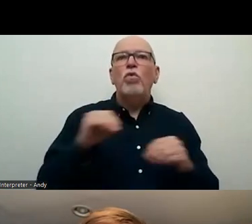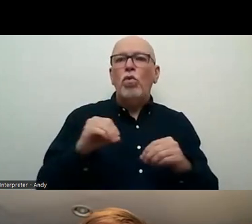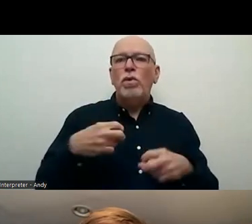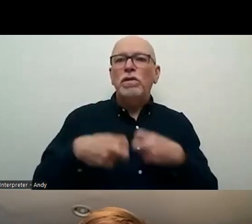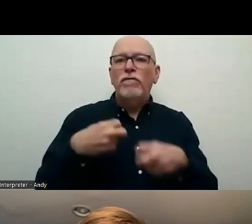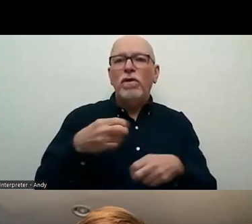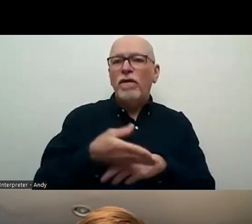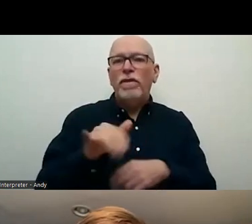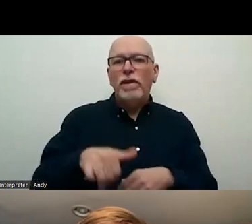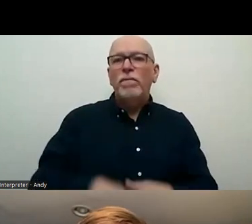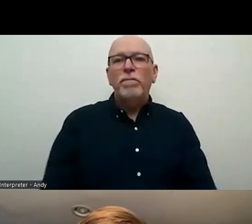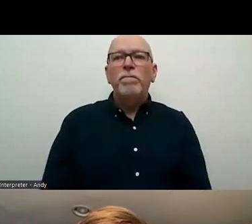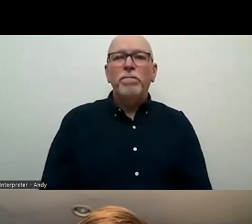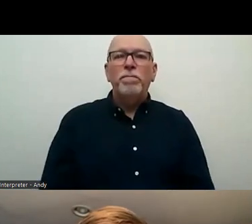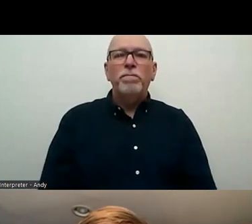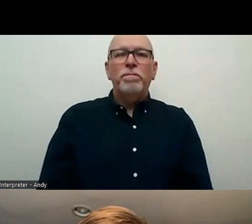thereafter